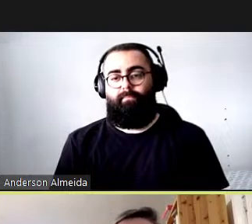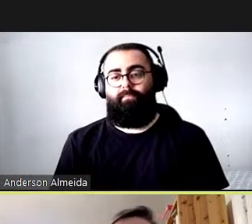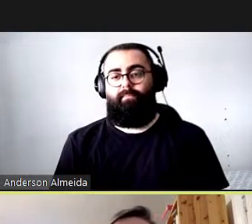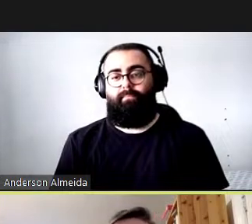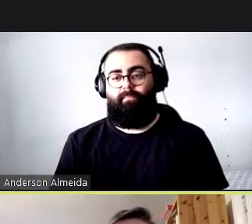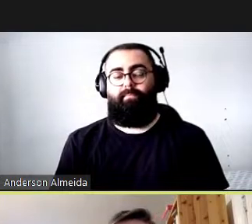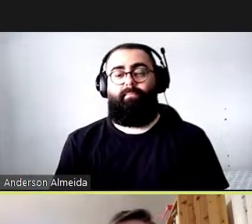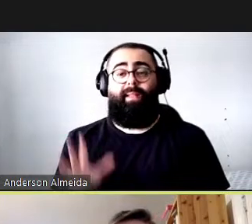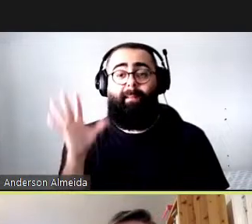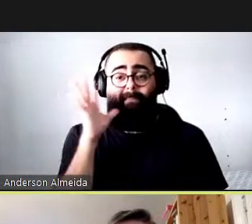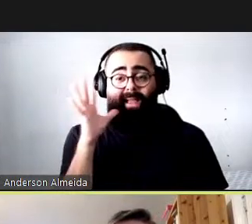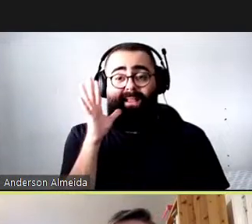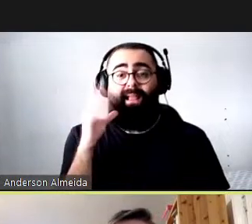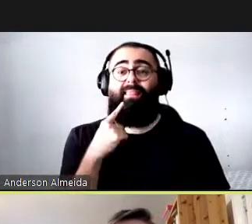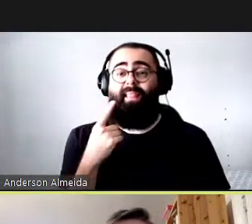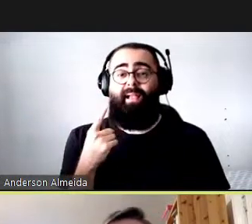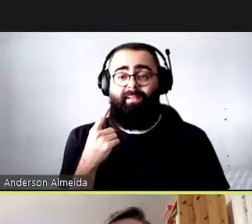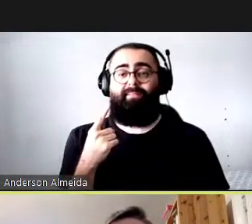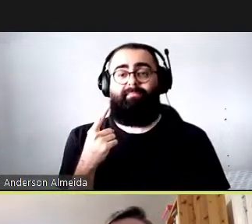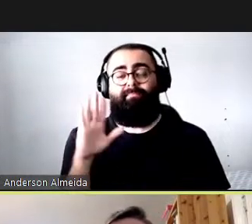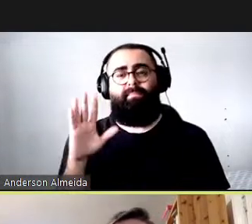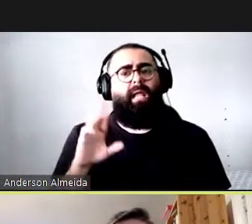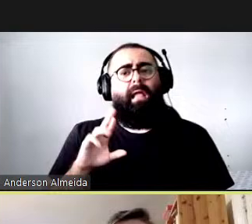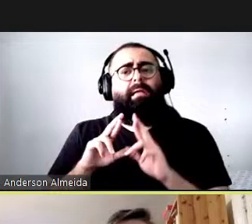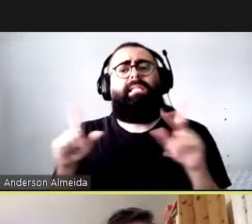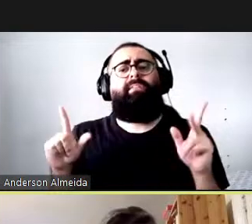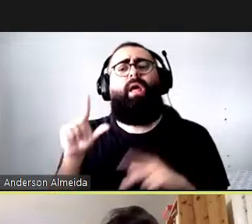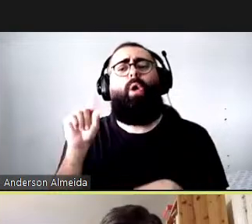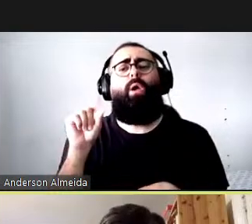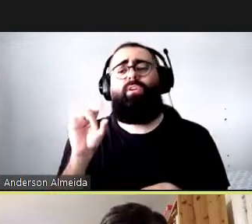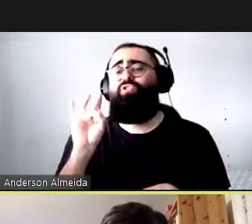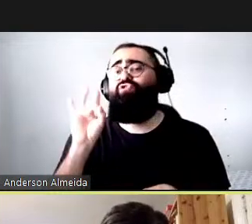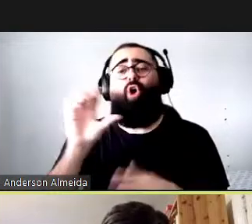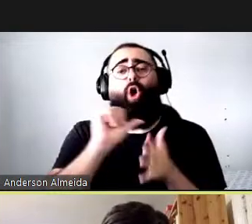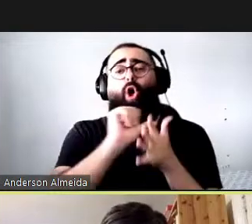So the only difference is how the hand is configured.